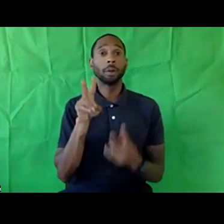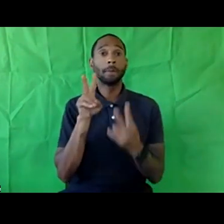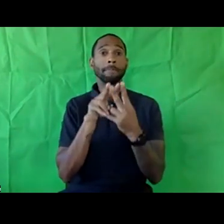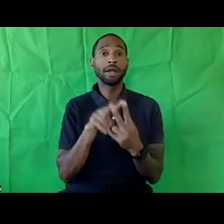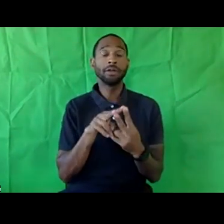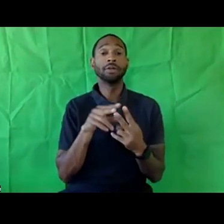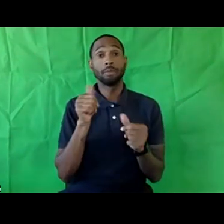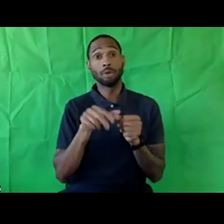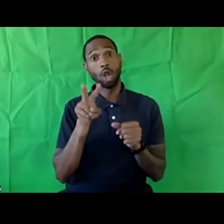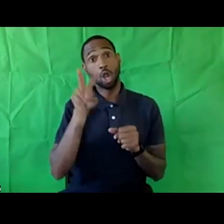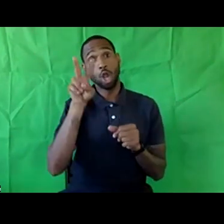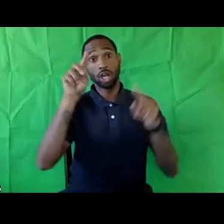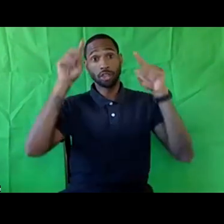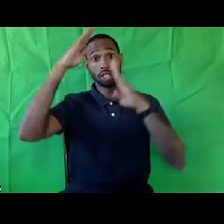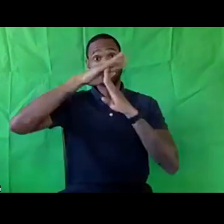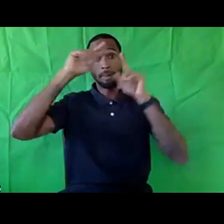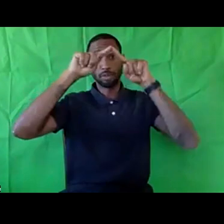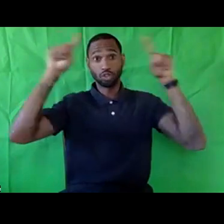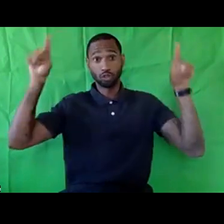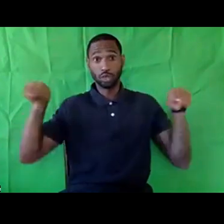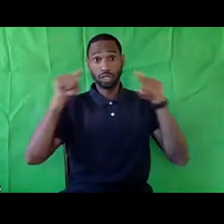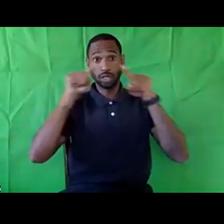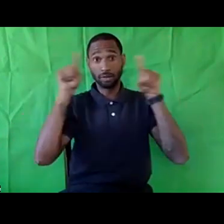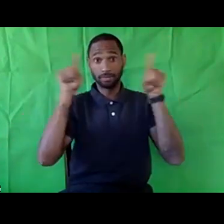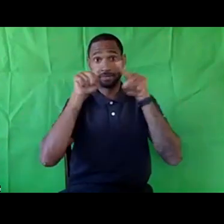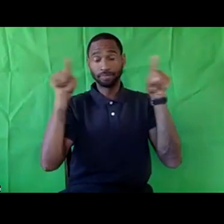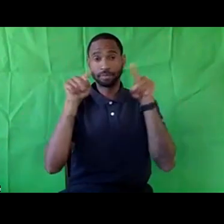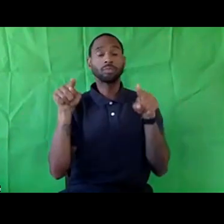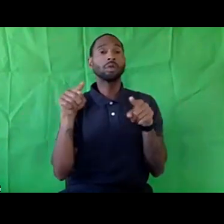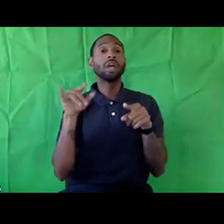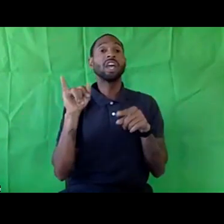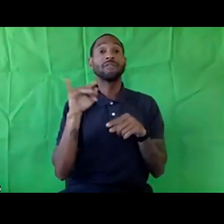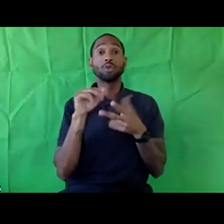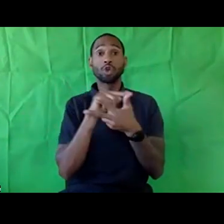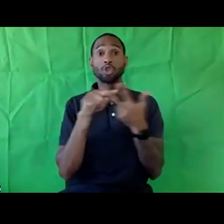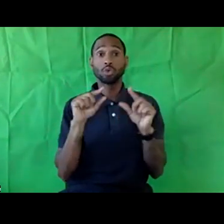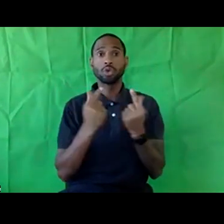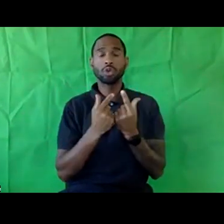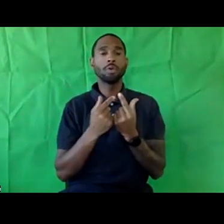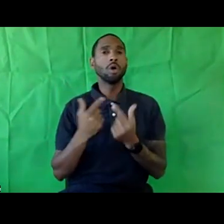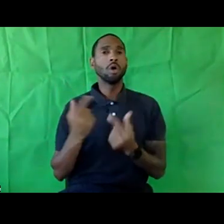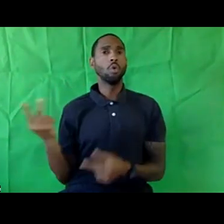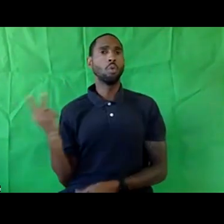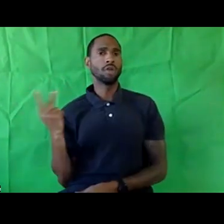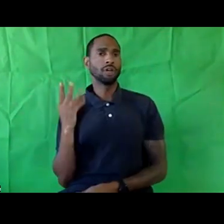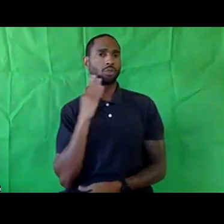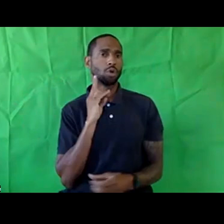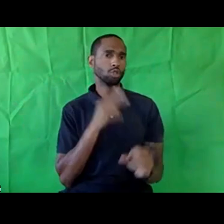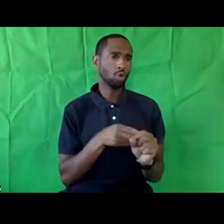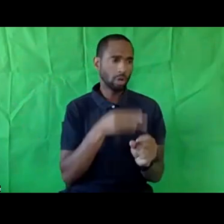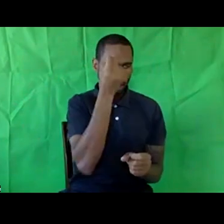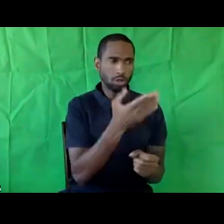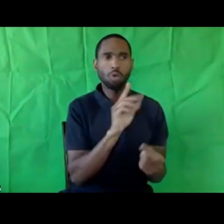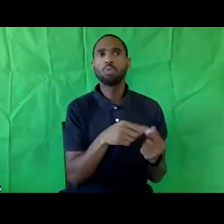up top. And if you're in a group of 3, one of us will actually pop into your breakout room to tell you when to switch.